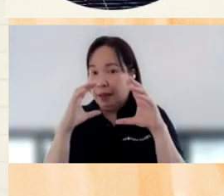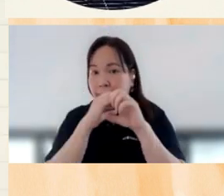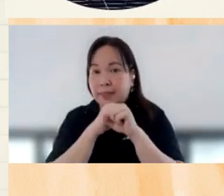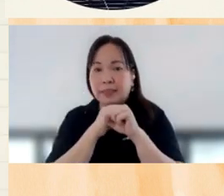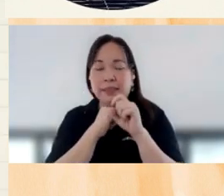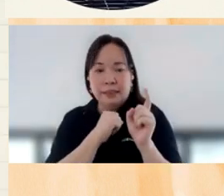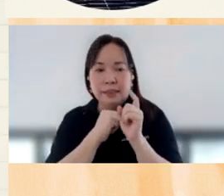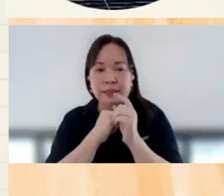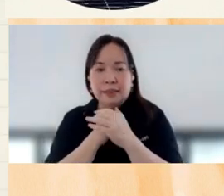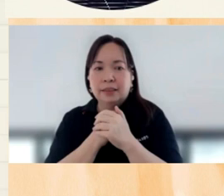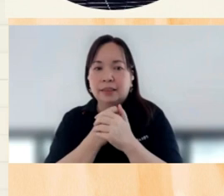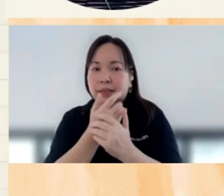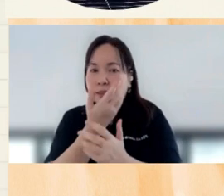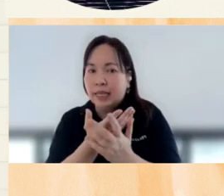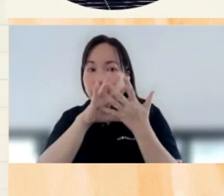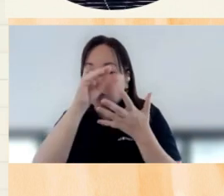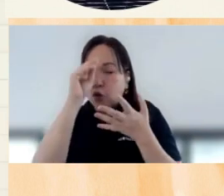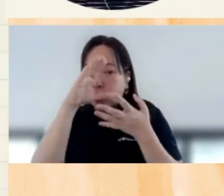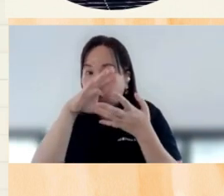specific stressors